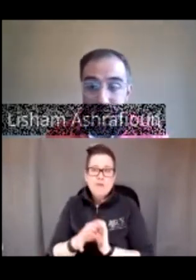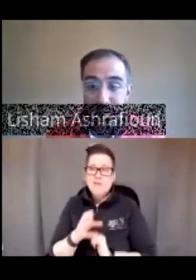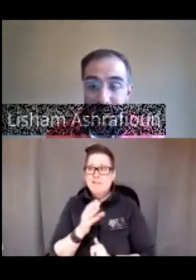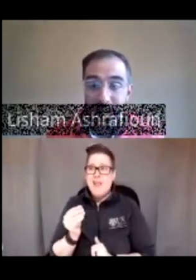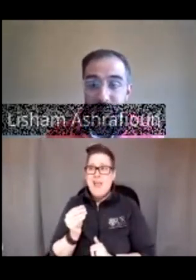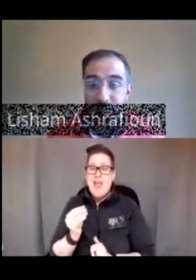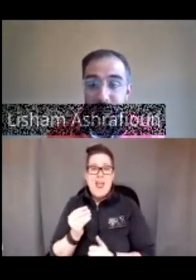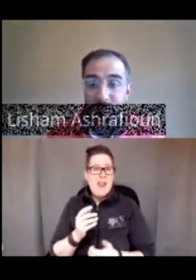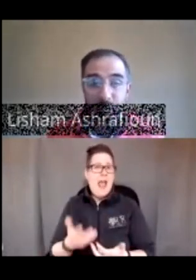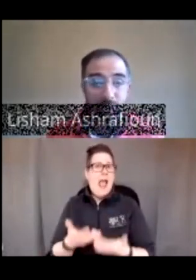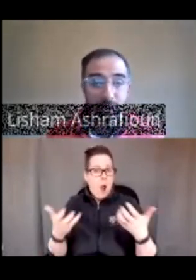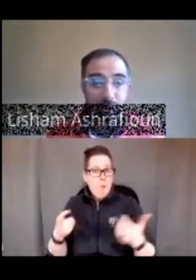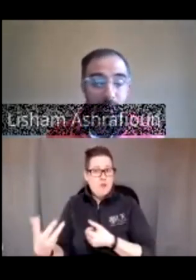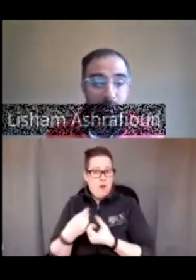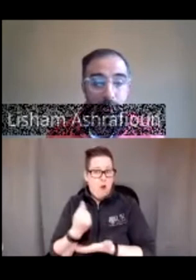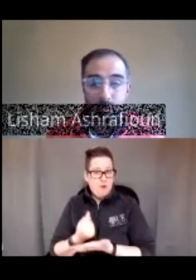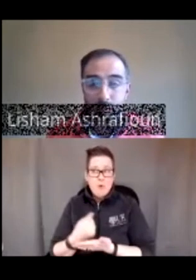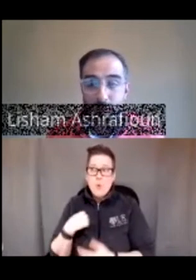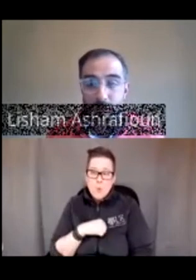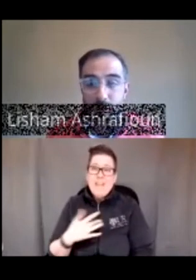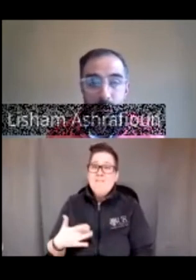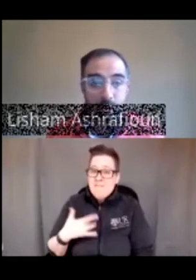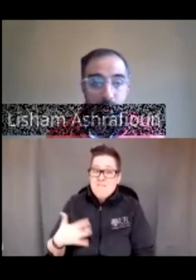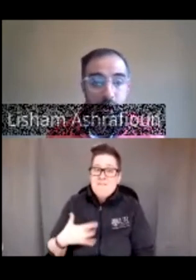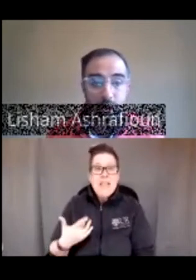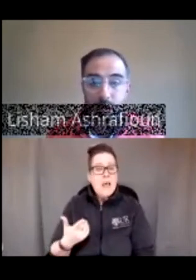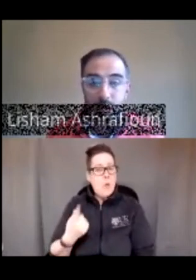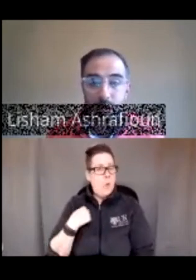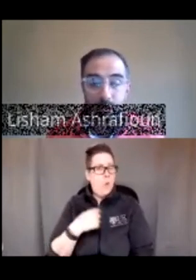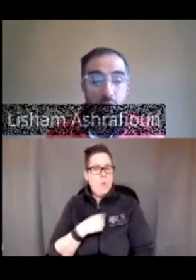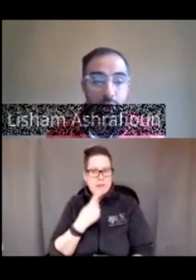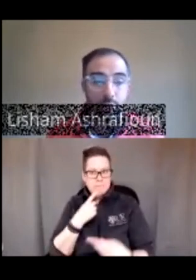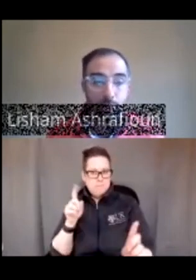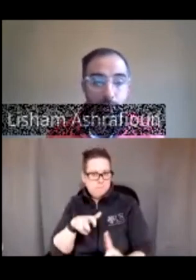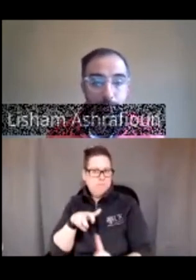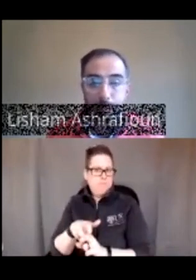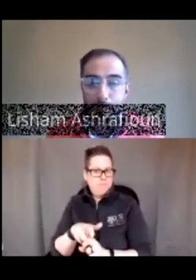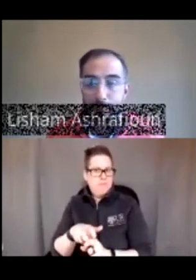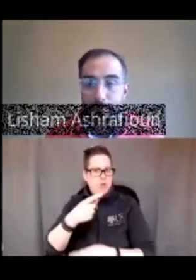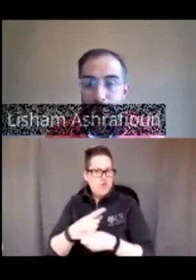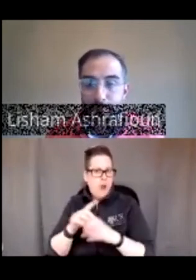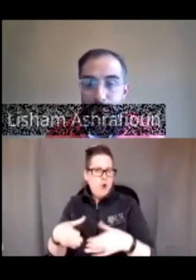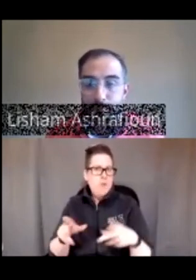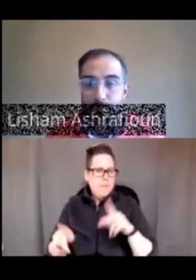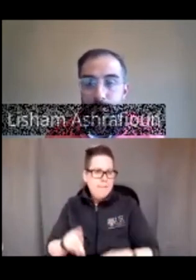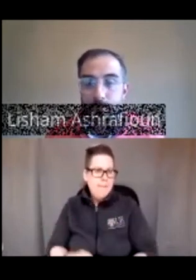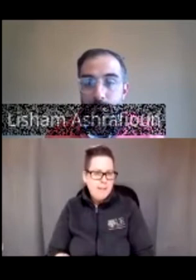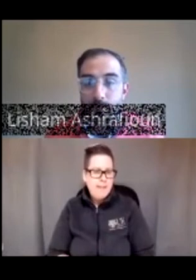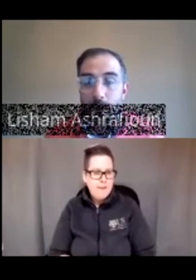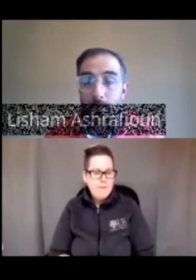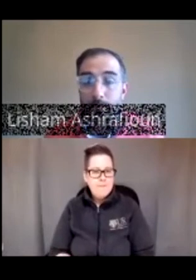level of treatment engagement, we feel like we're reaching our target group.